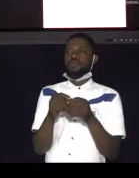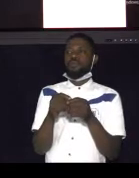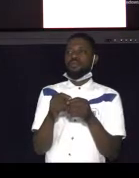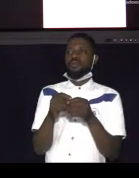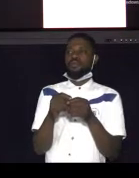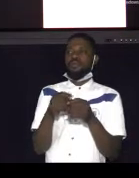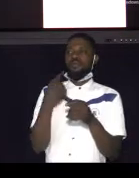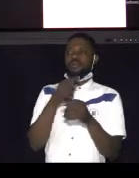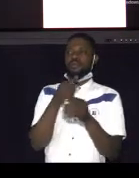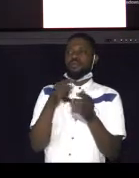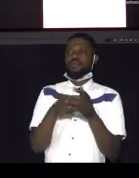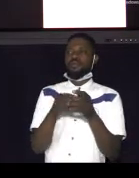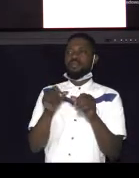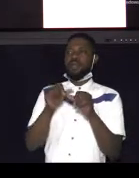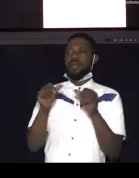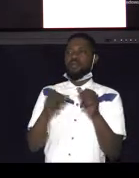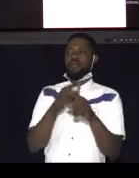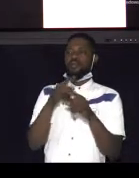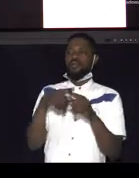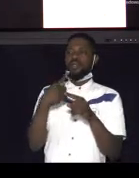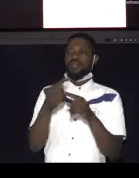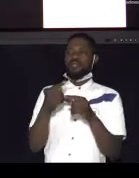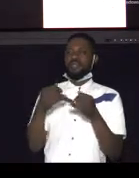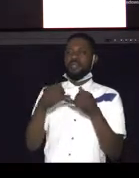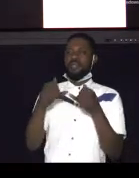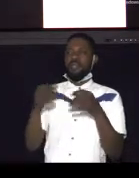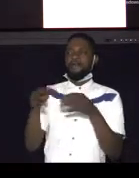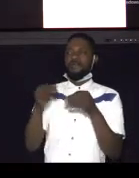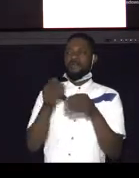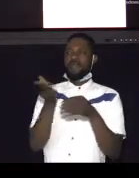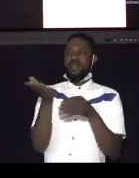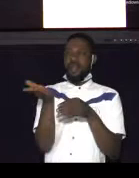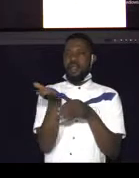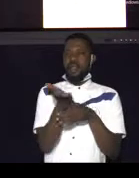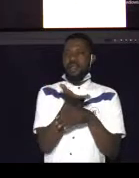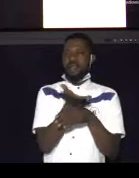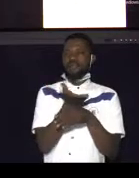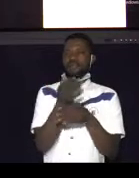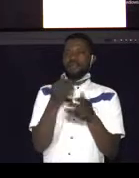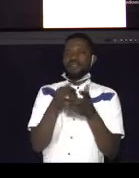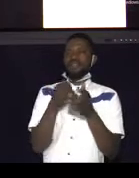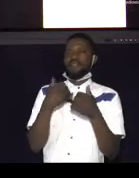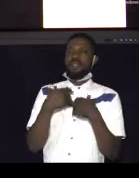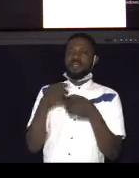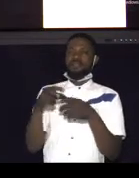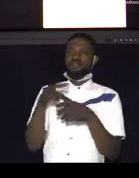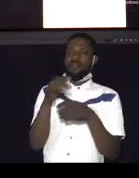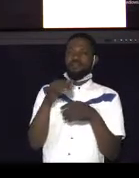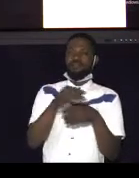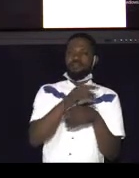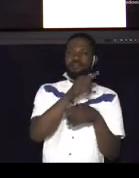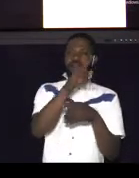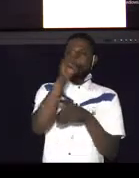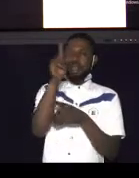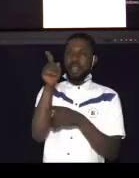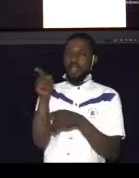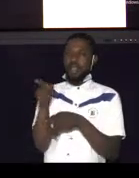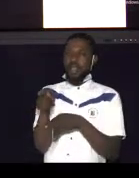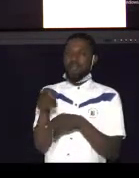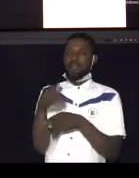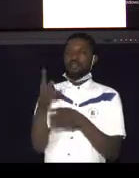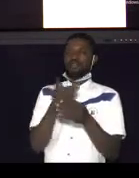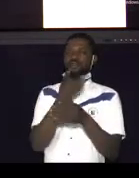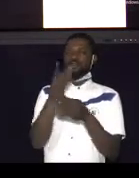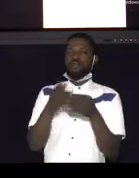now for this angle, when the line moves halfway around the circle, obviously it has traveled half the total distance. And if the